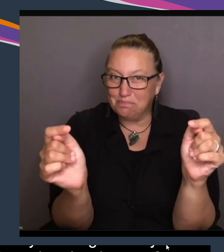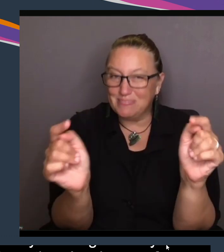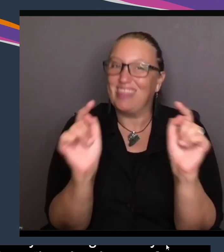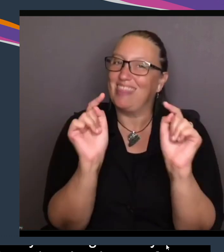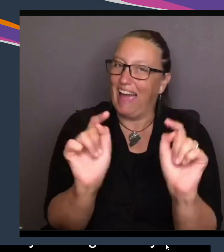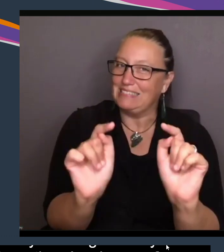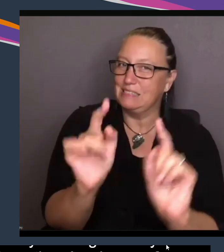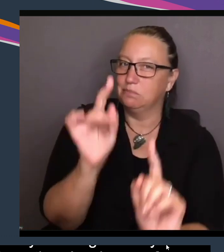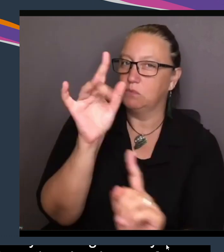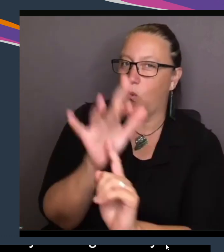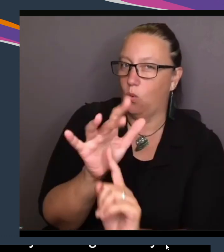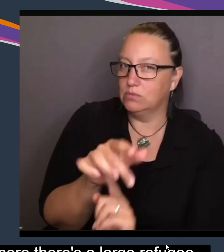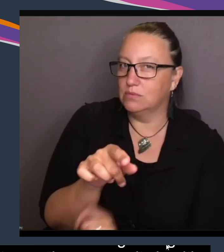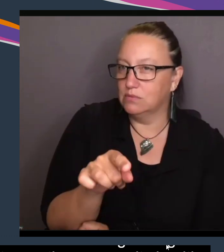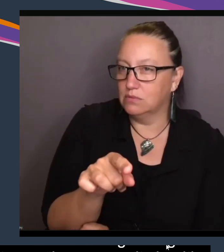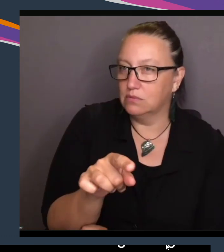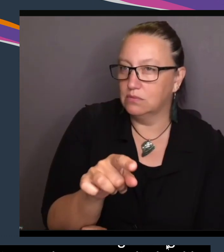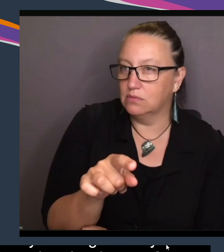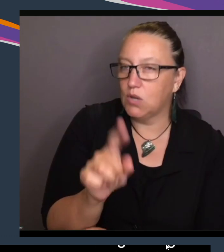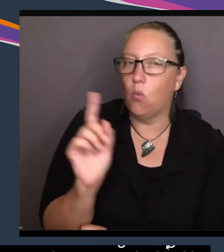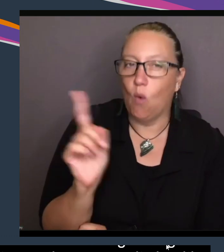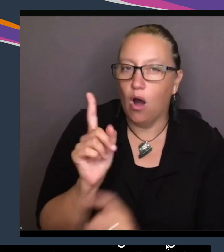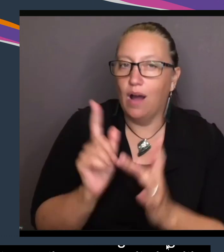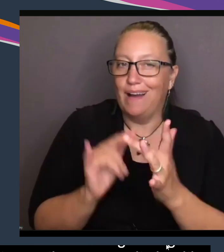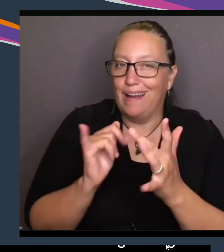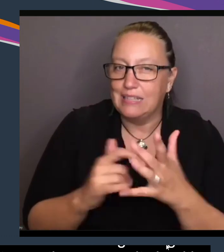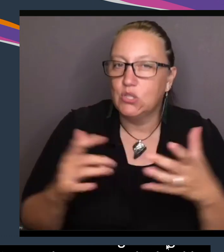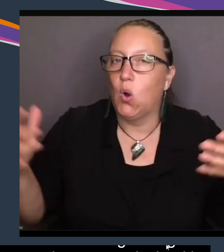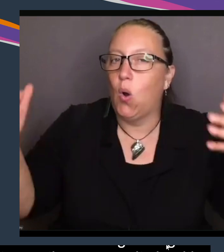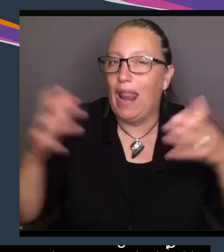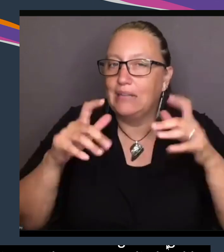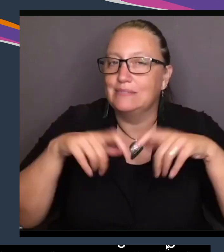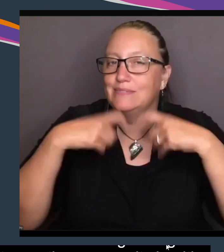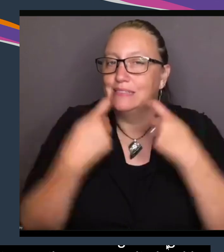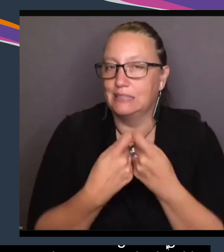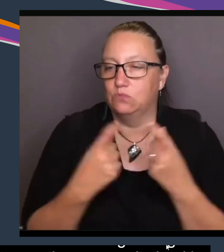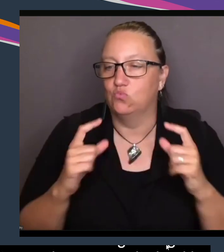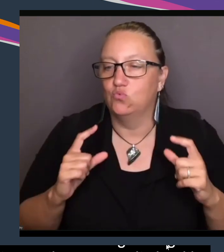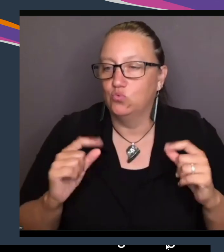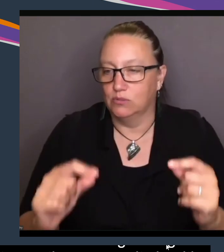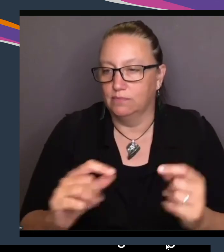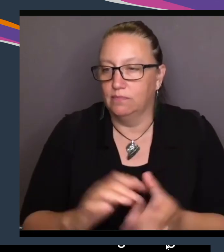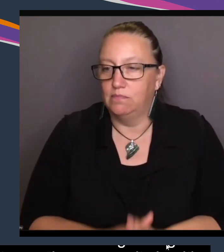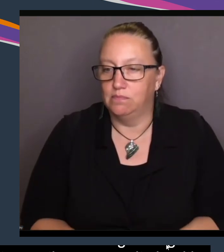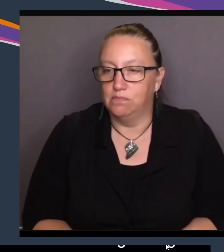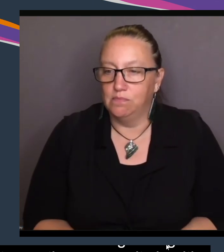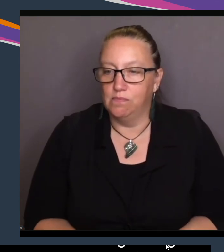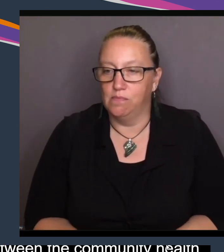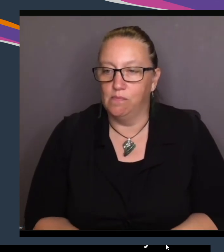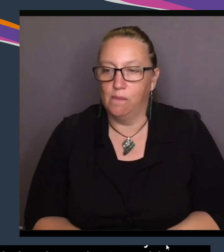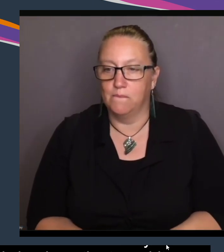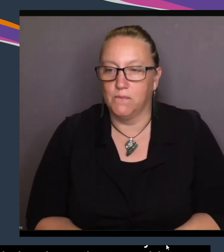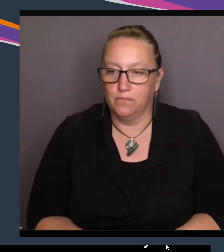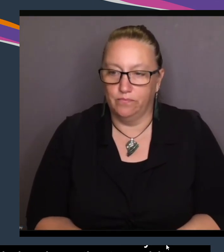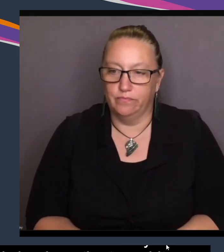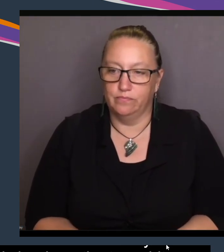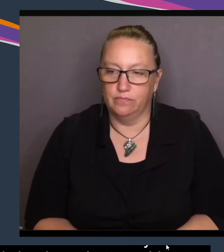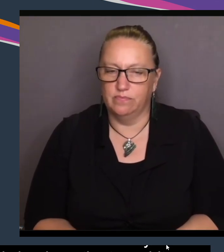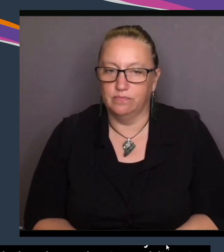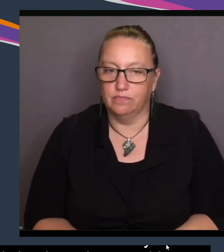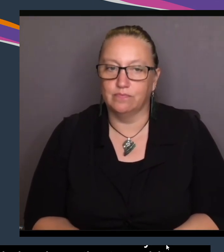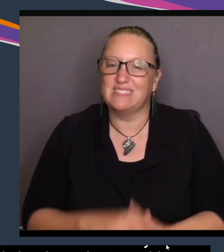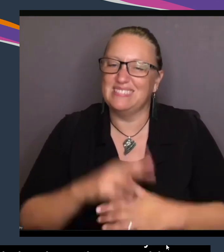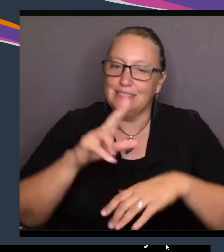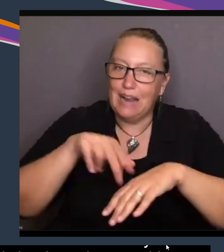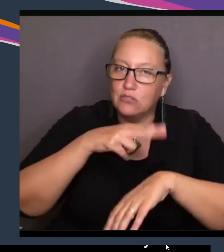really important thing. What's the collective team bringing? Another one is that we've funded is National Ethnic Disability Alliance, is